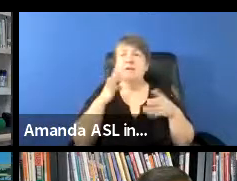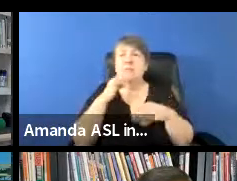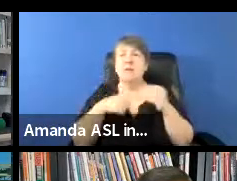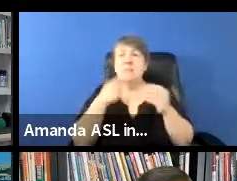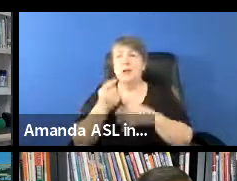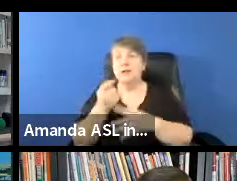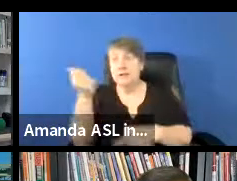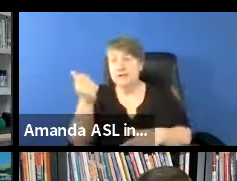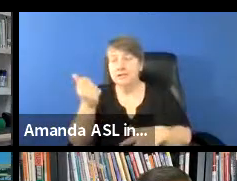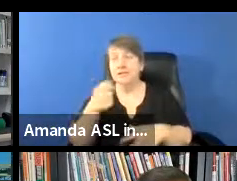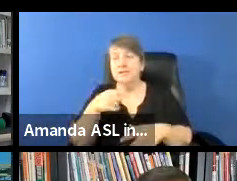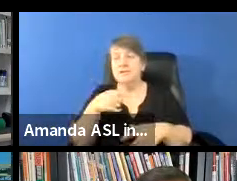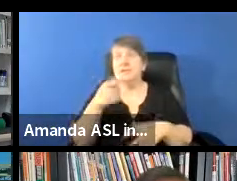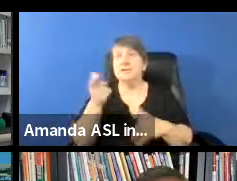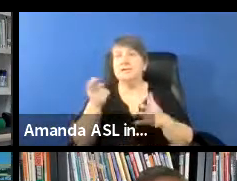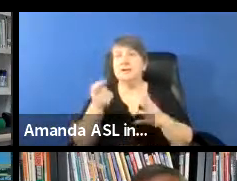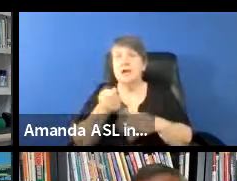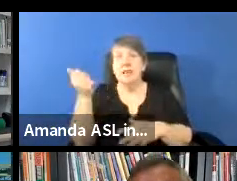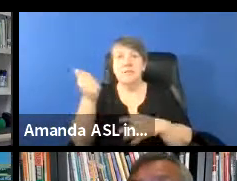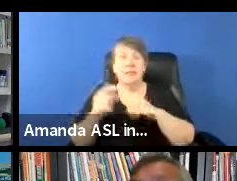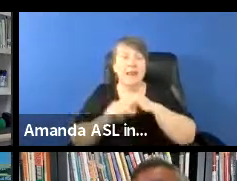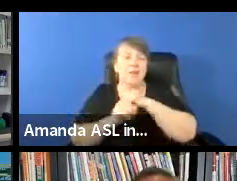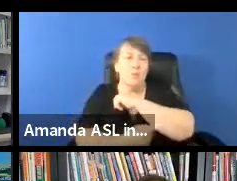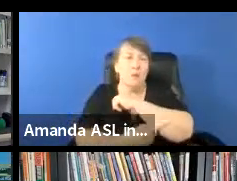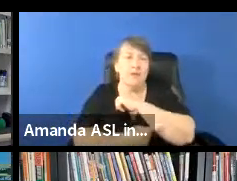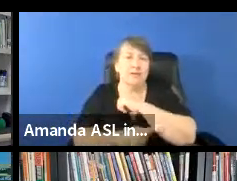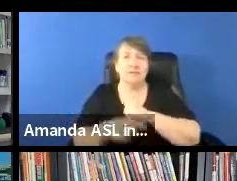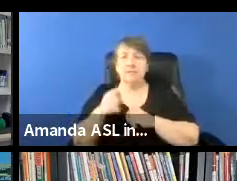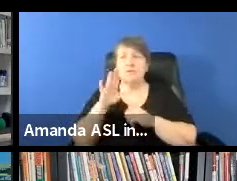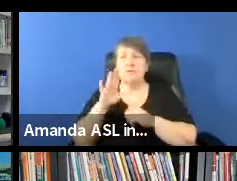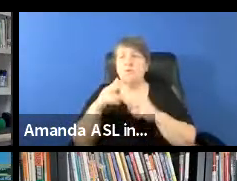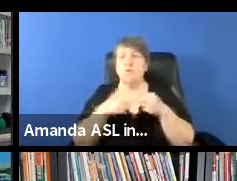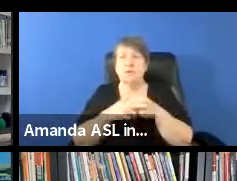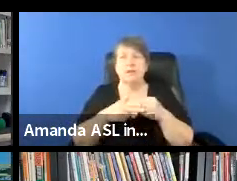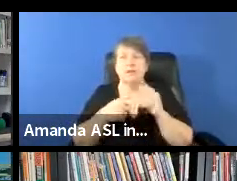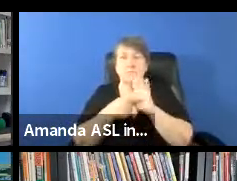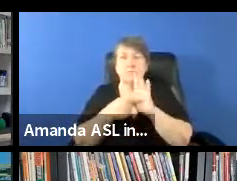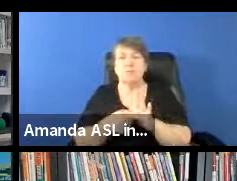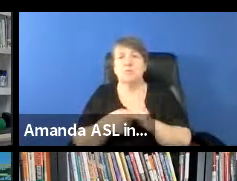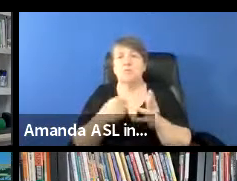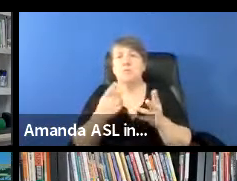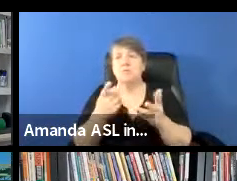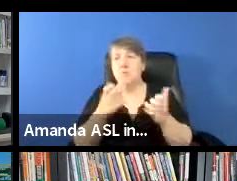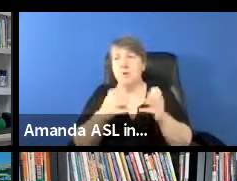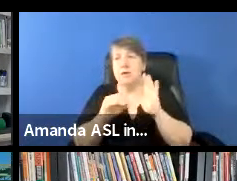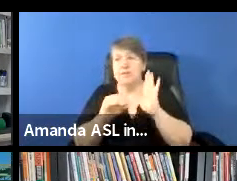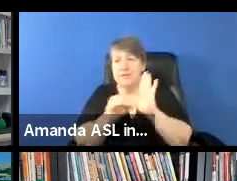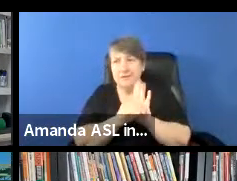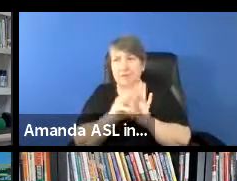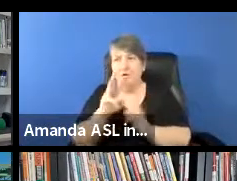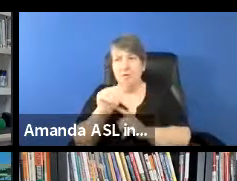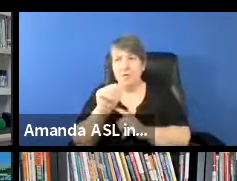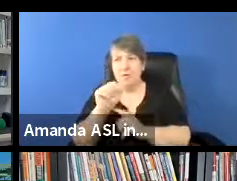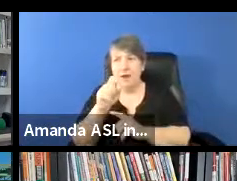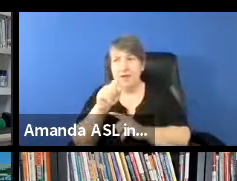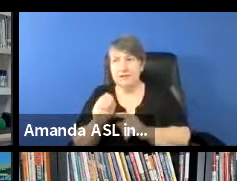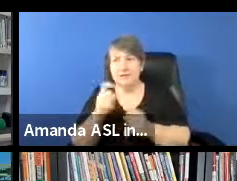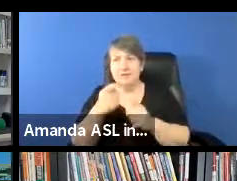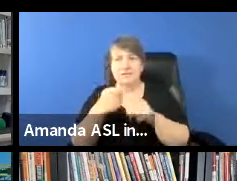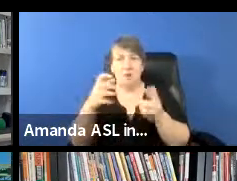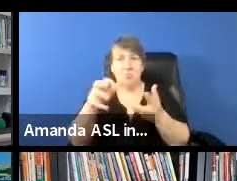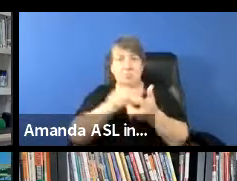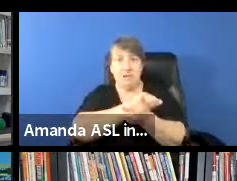eliminating waste. Your slide showed that you want 0 waste from the